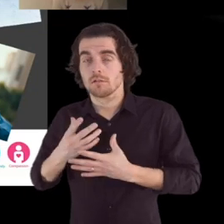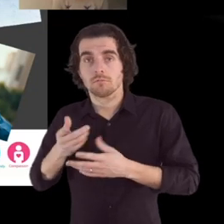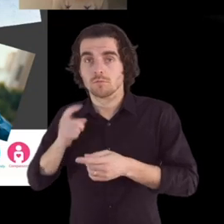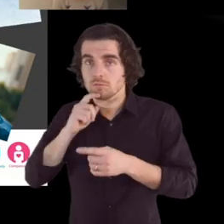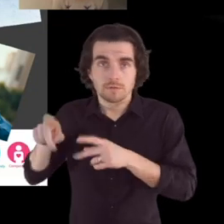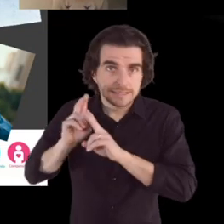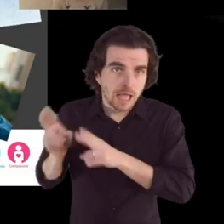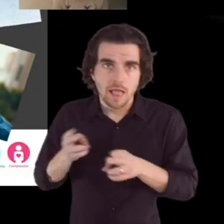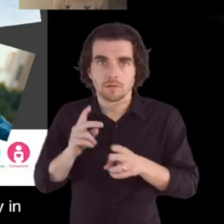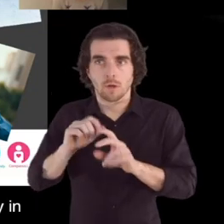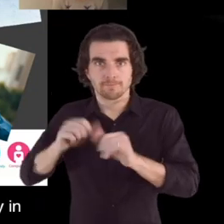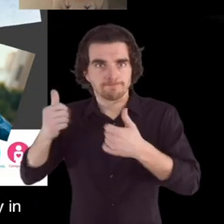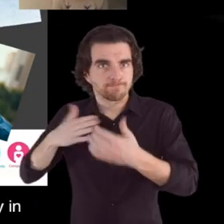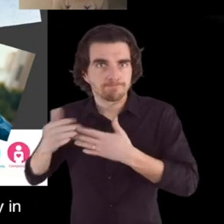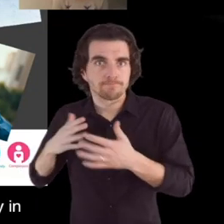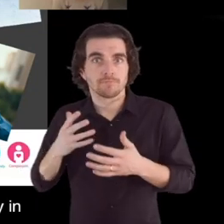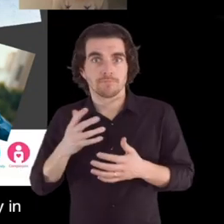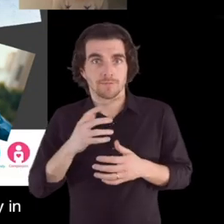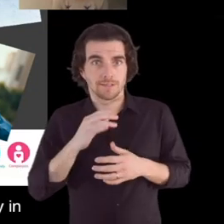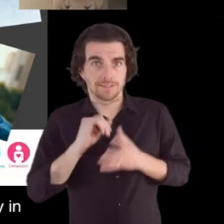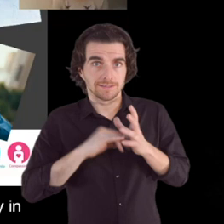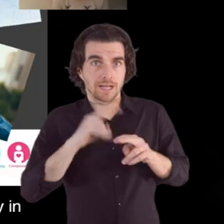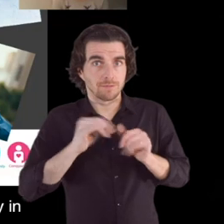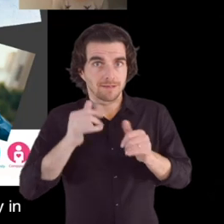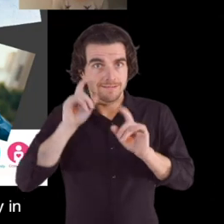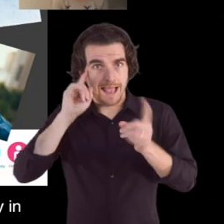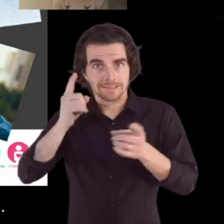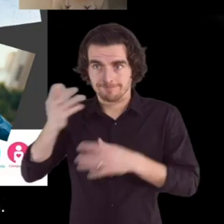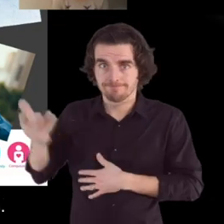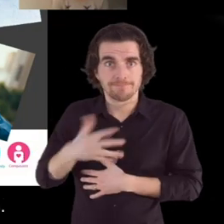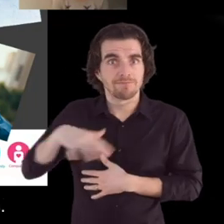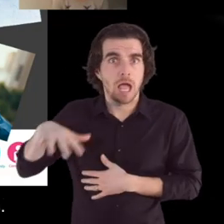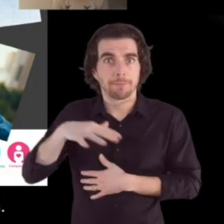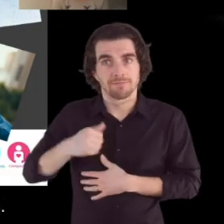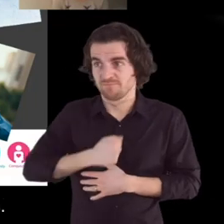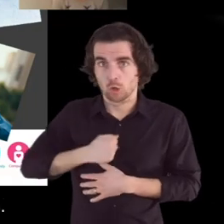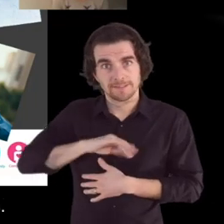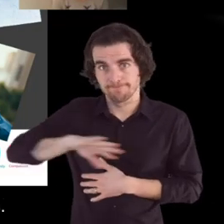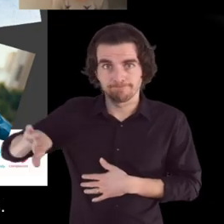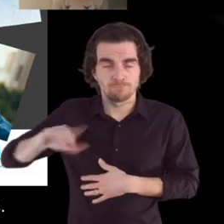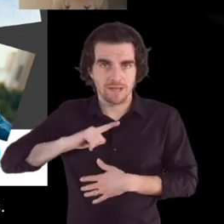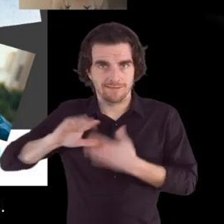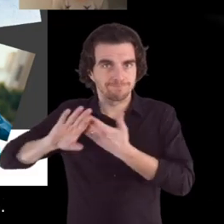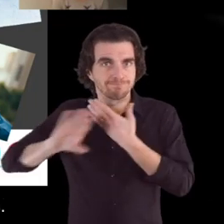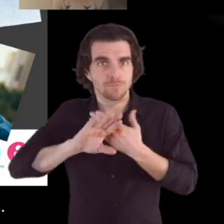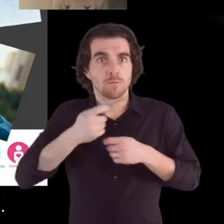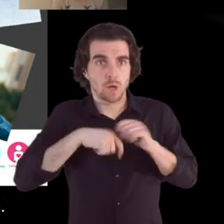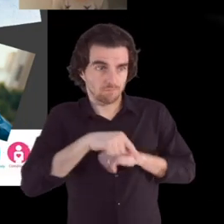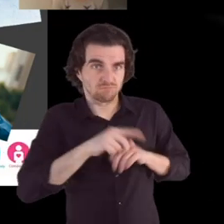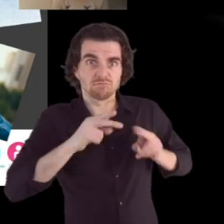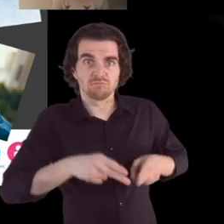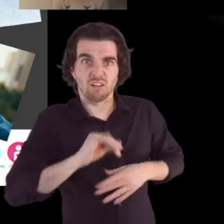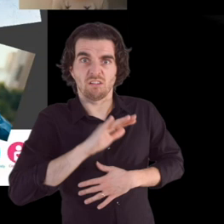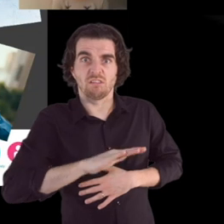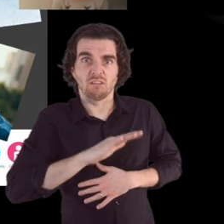in the way it usually is. Staff maybe not been able to let family in to be with people in their final hours, not